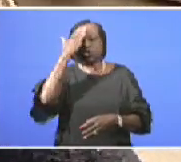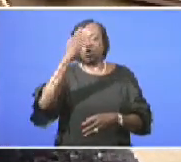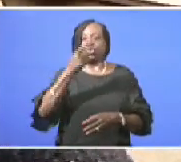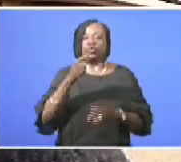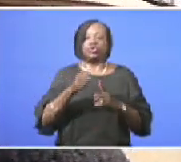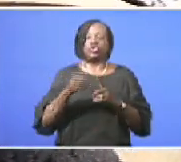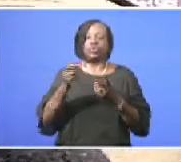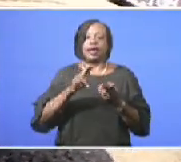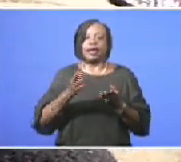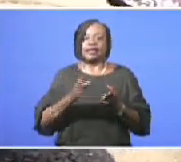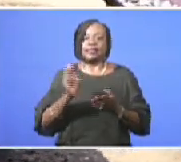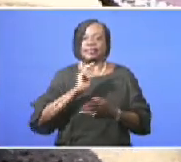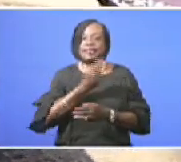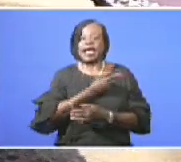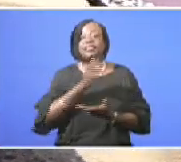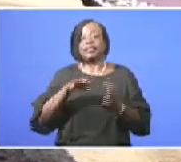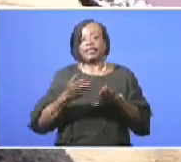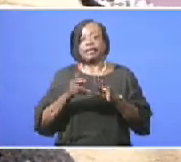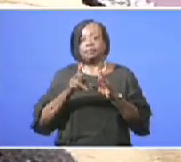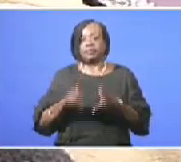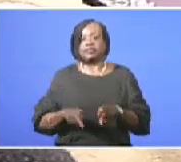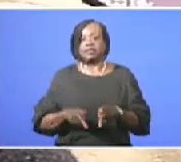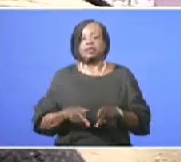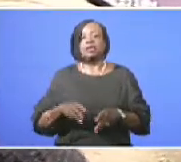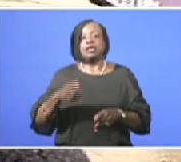in a short time, before the end of the day, we will be